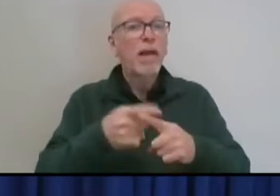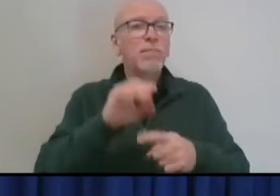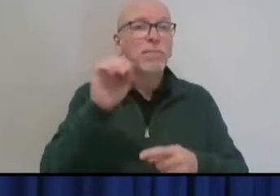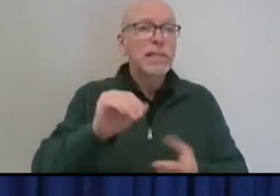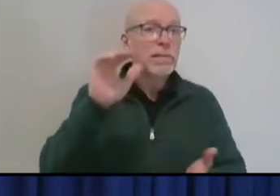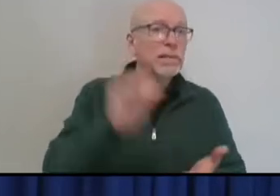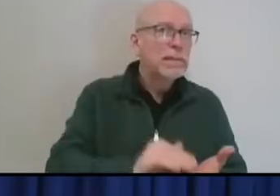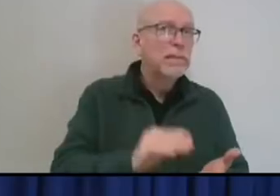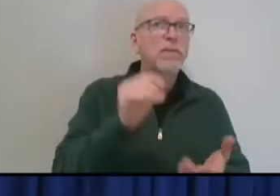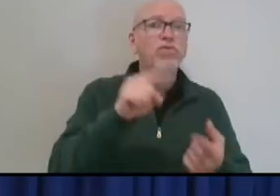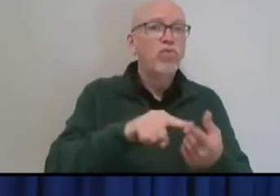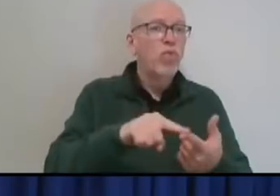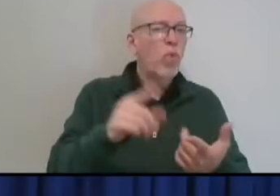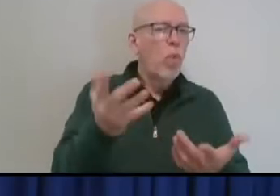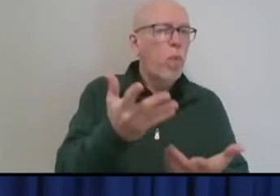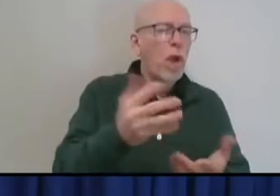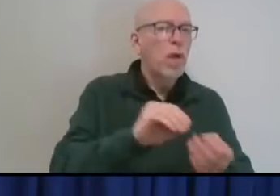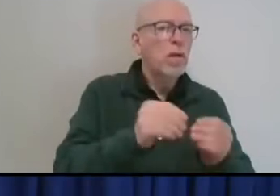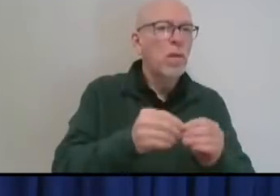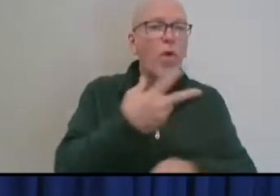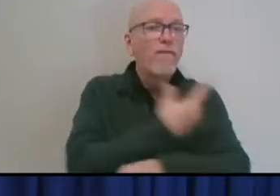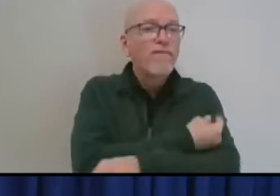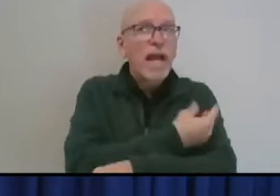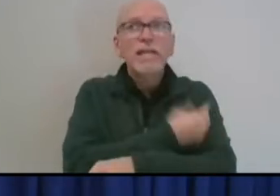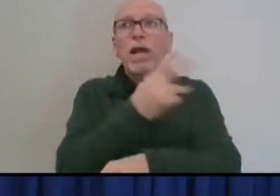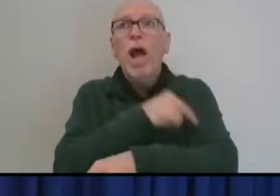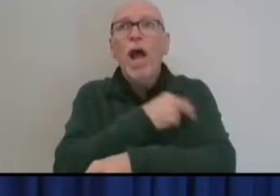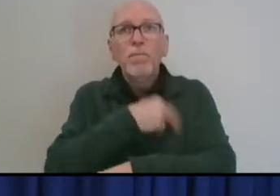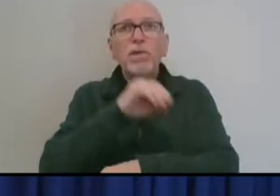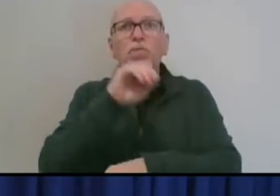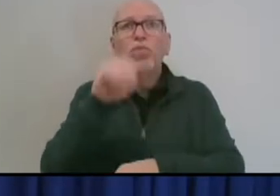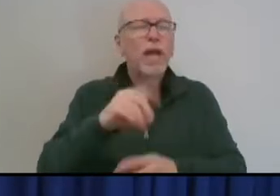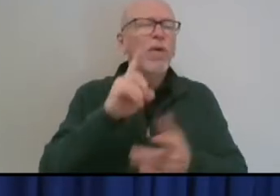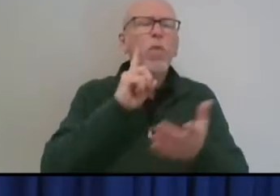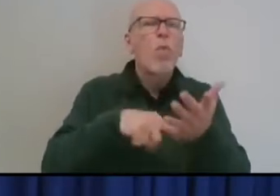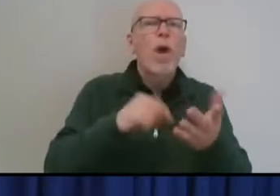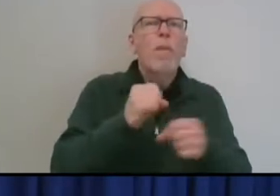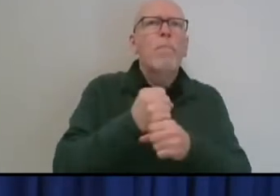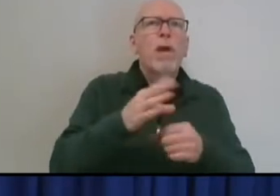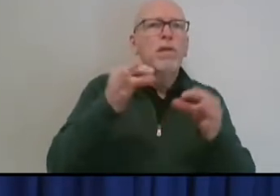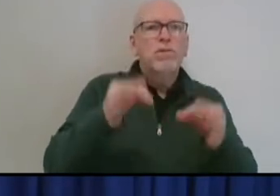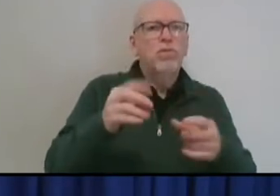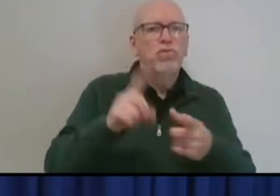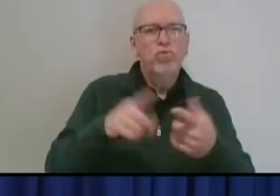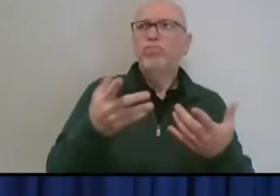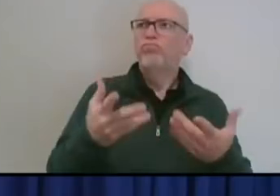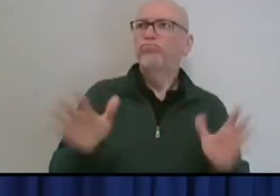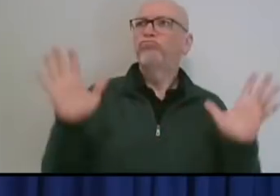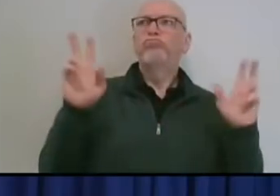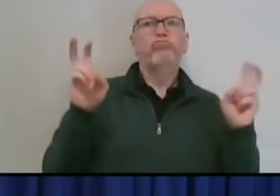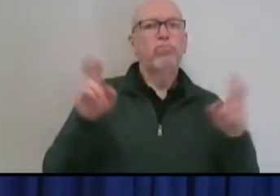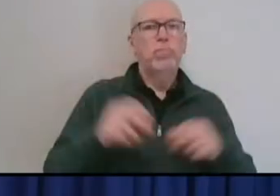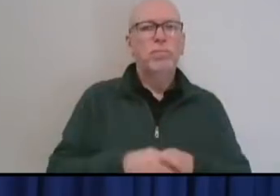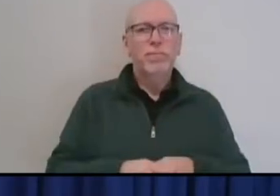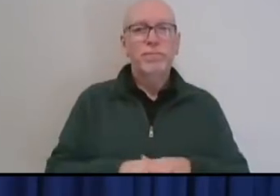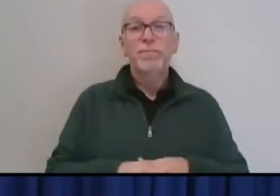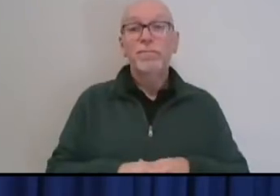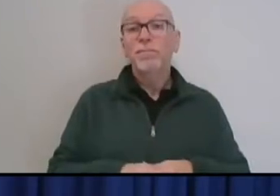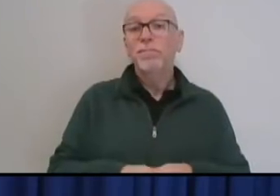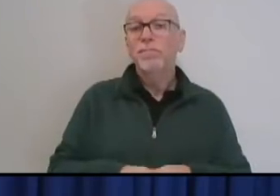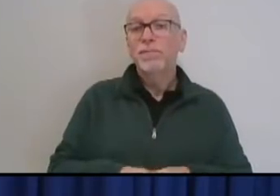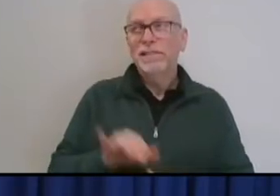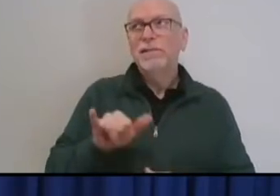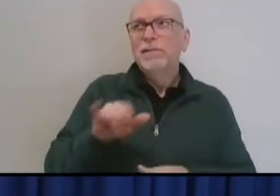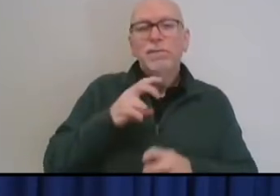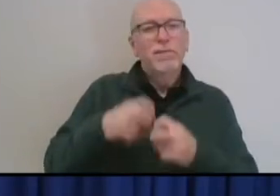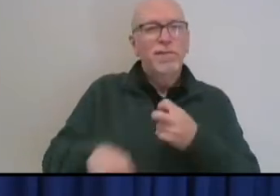or hospitalizations, vaccinations, and just what is informing those decisions? That's a really, really difficult